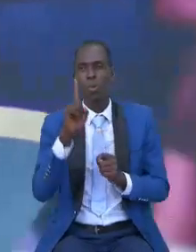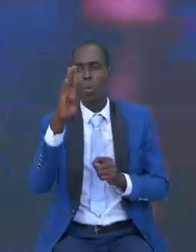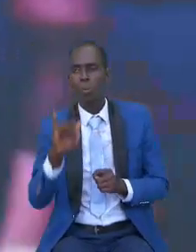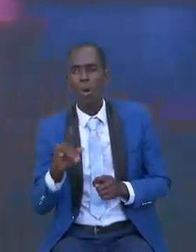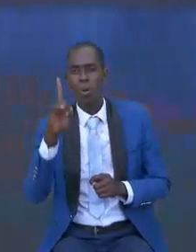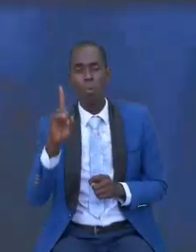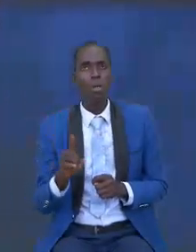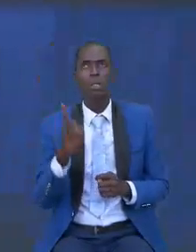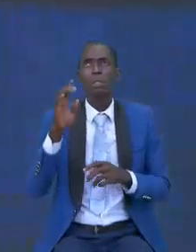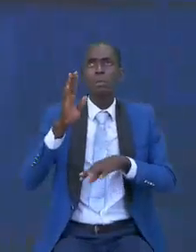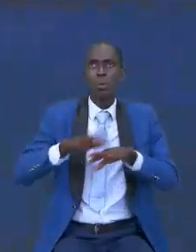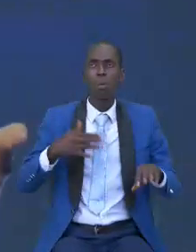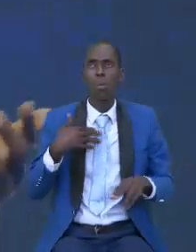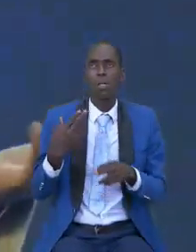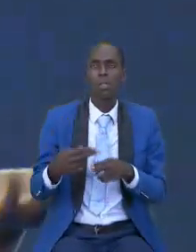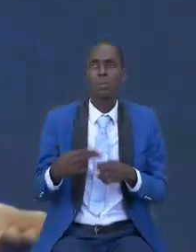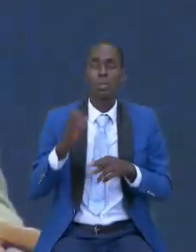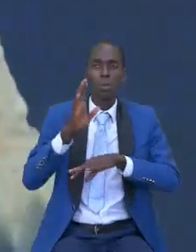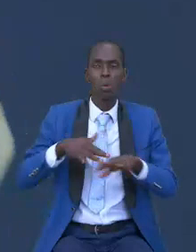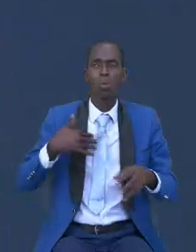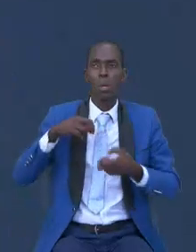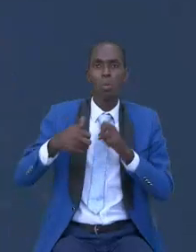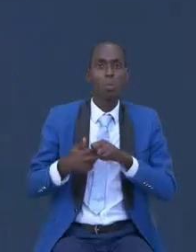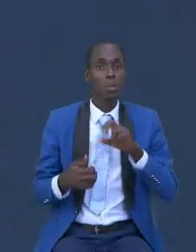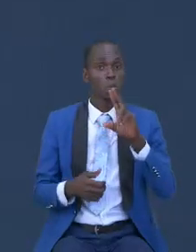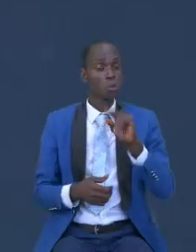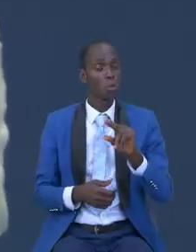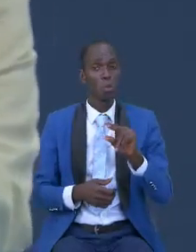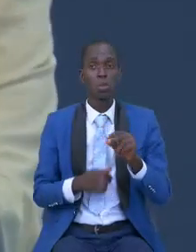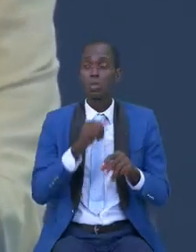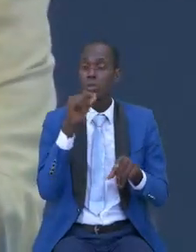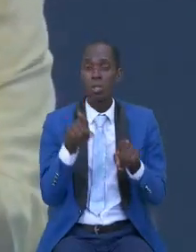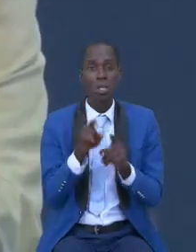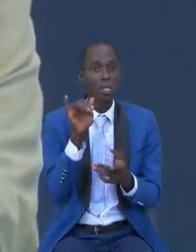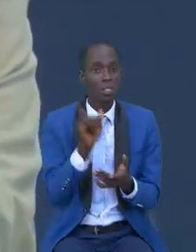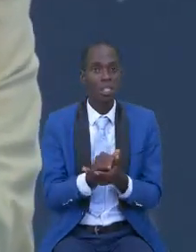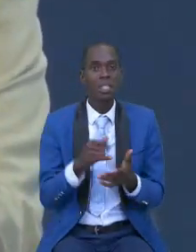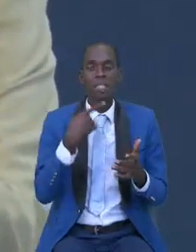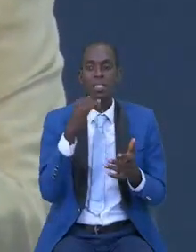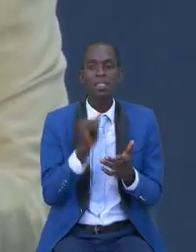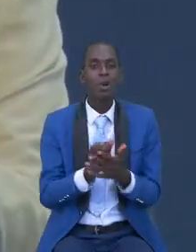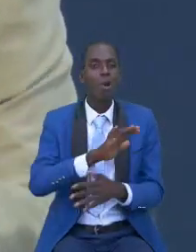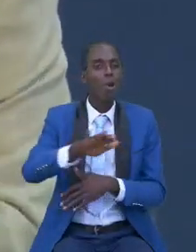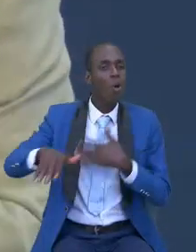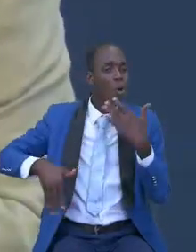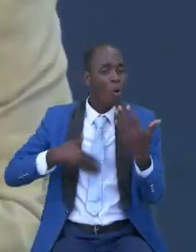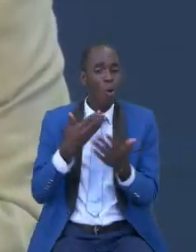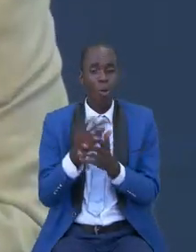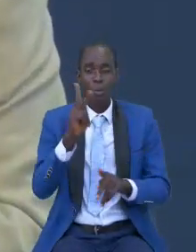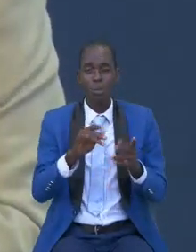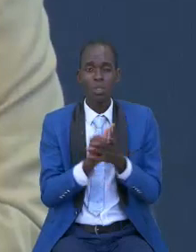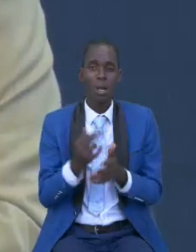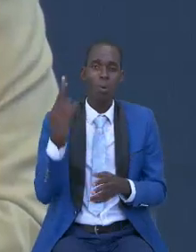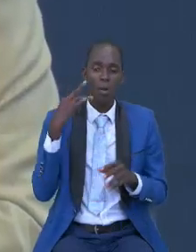my problem. No, look at that. It says, all the people that were vexed with